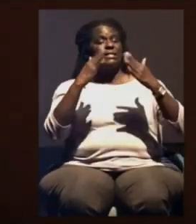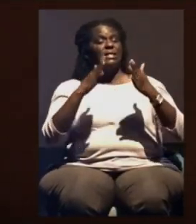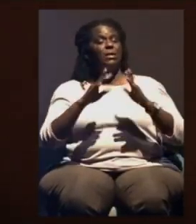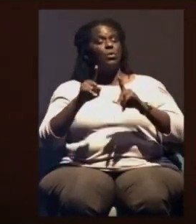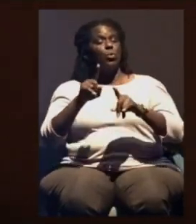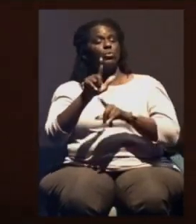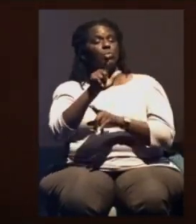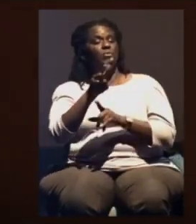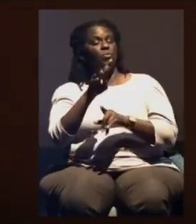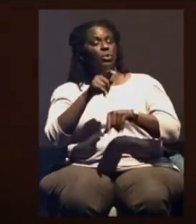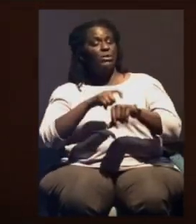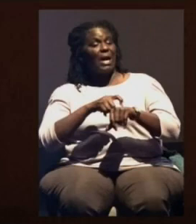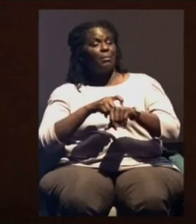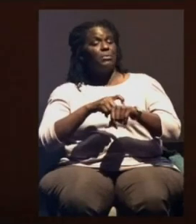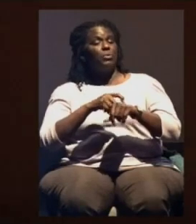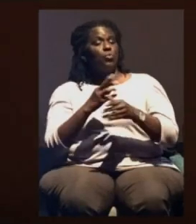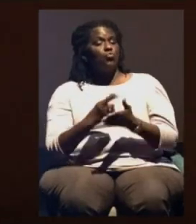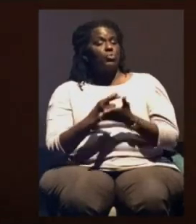times.